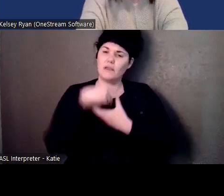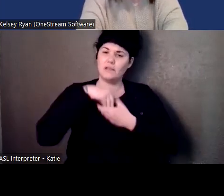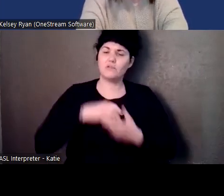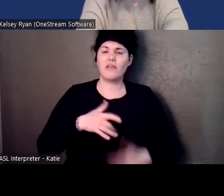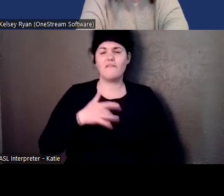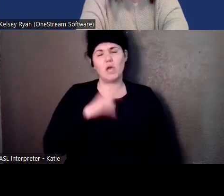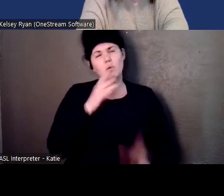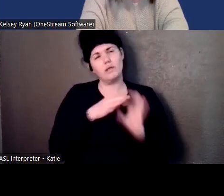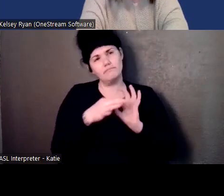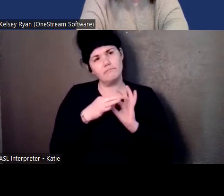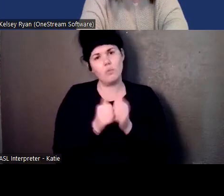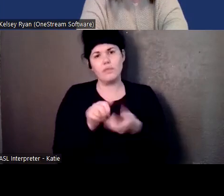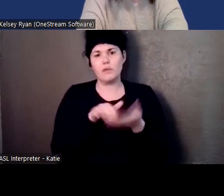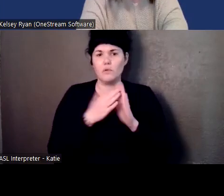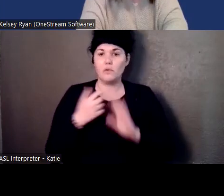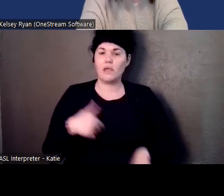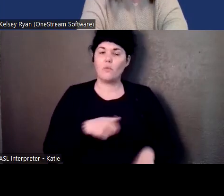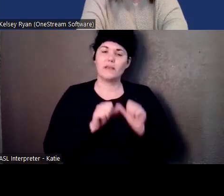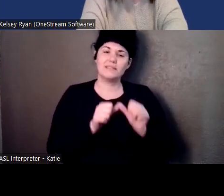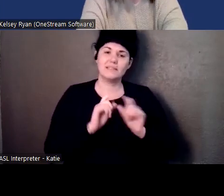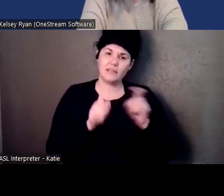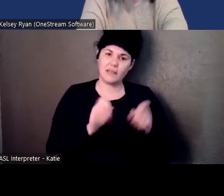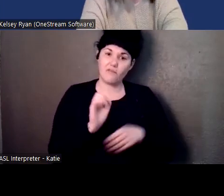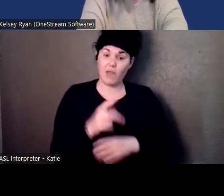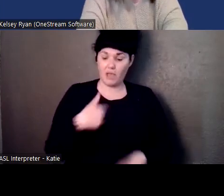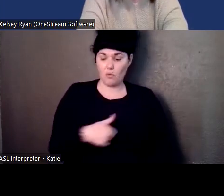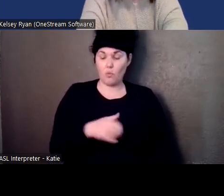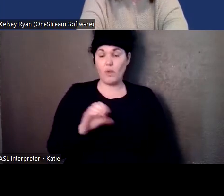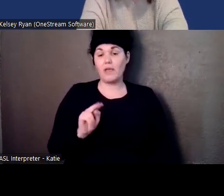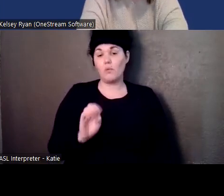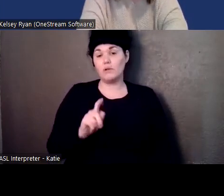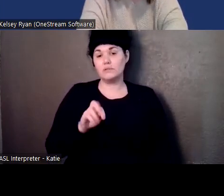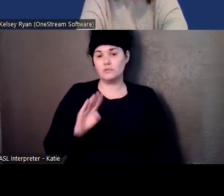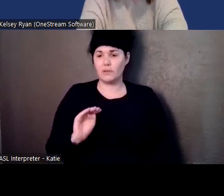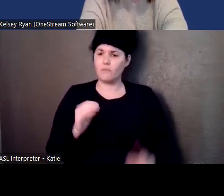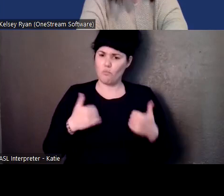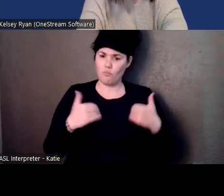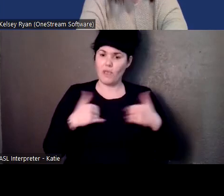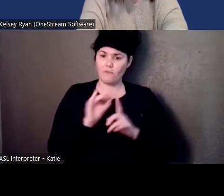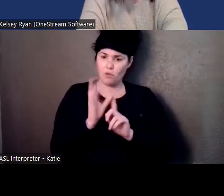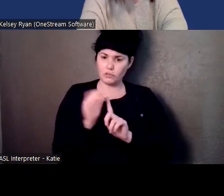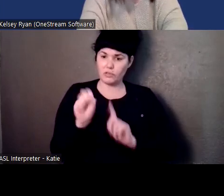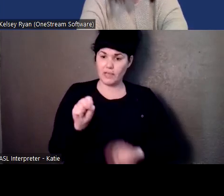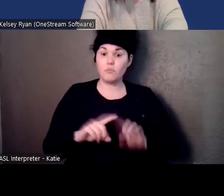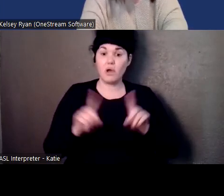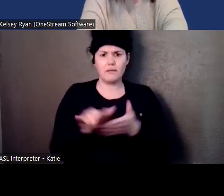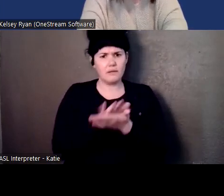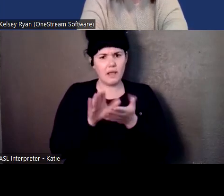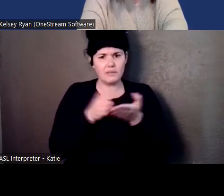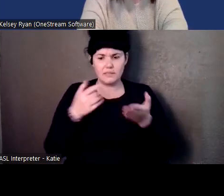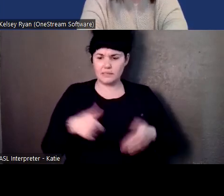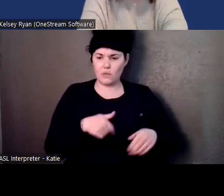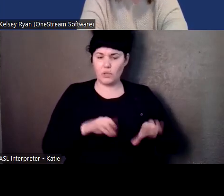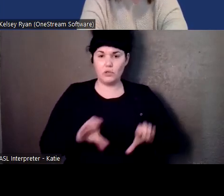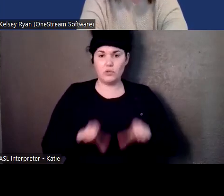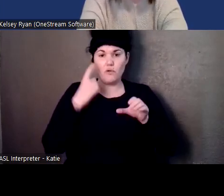are consistently giving back. Being at OneStream is, of course there's a culture, but there's also a lot of nice things that we do for our employees. We make sure our employees are fed,